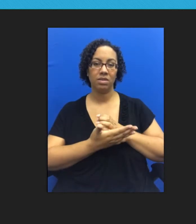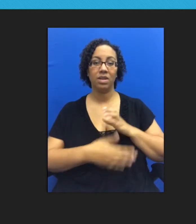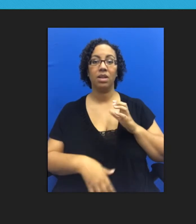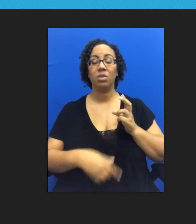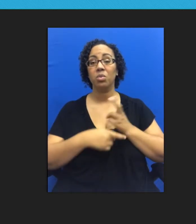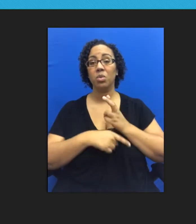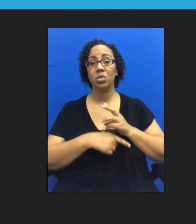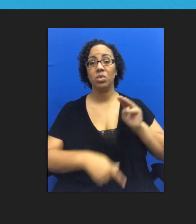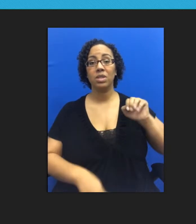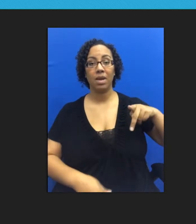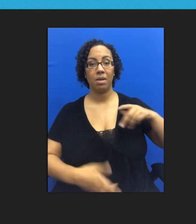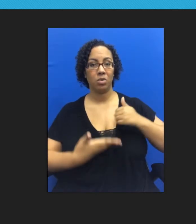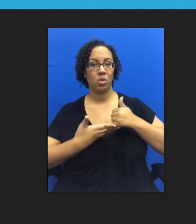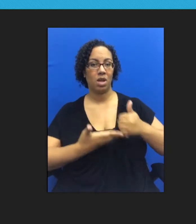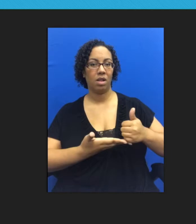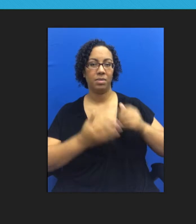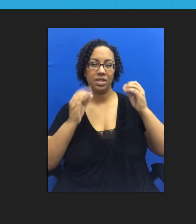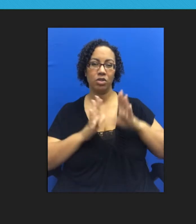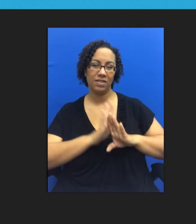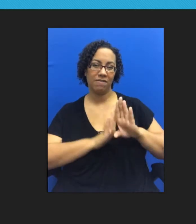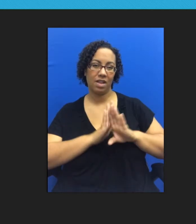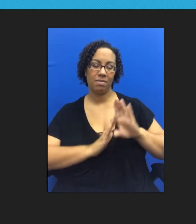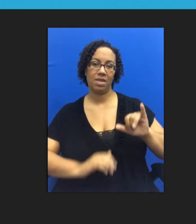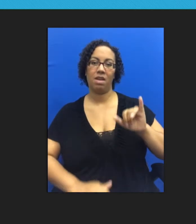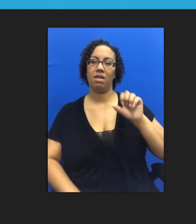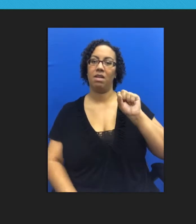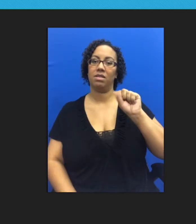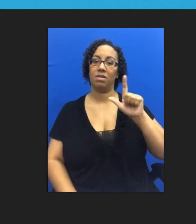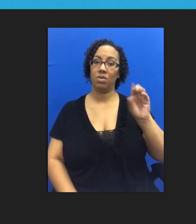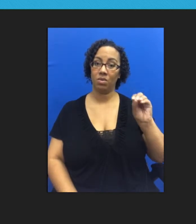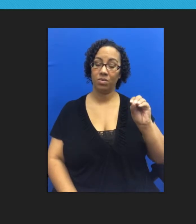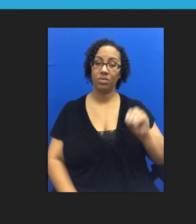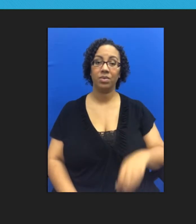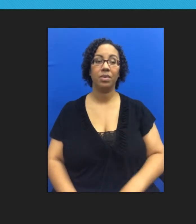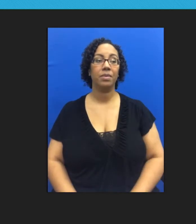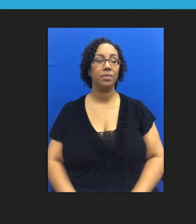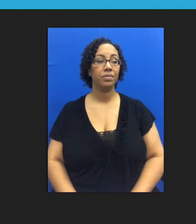develop SLO or student learning objectives.